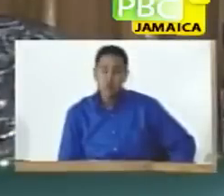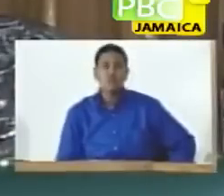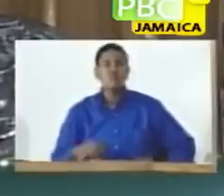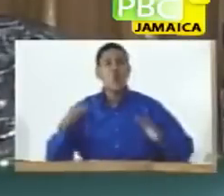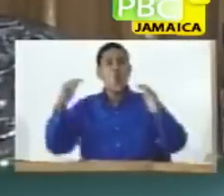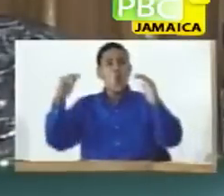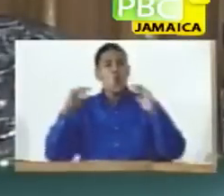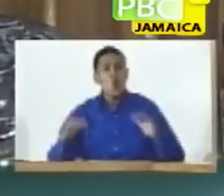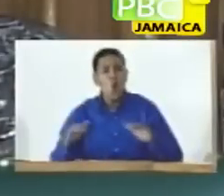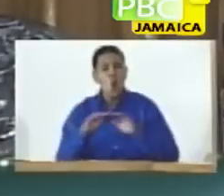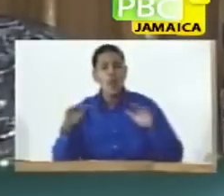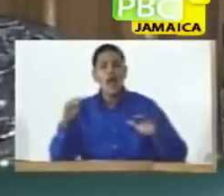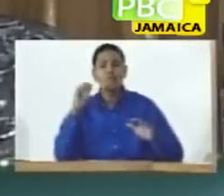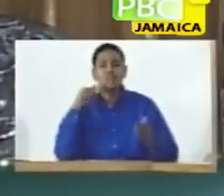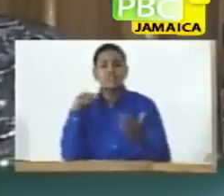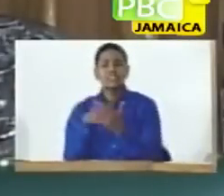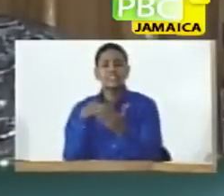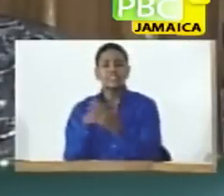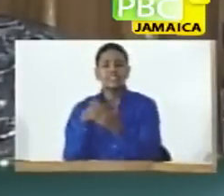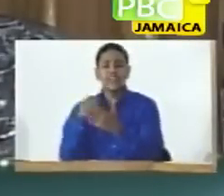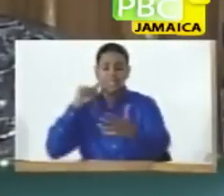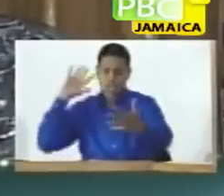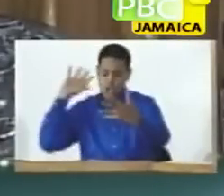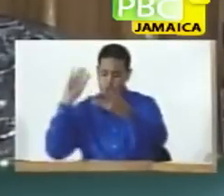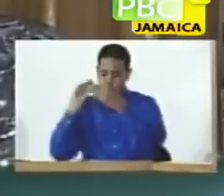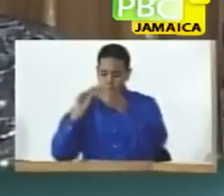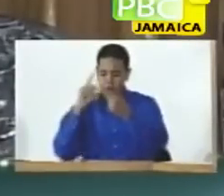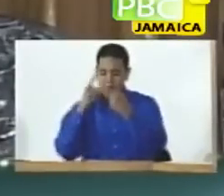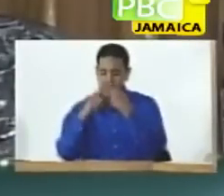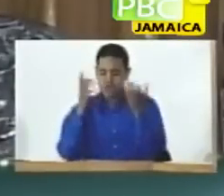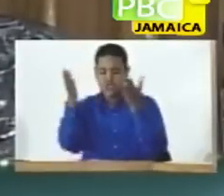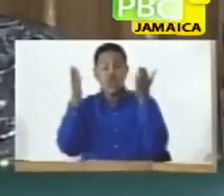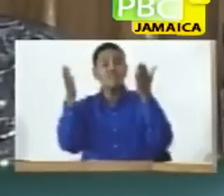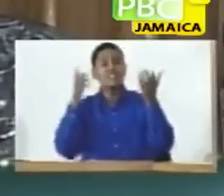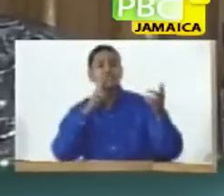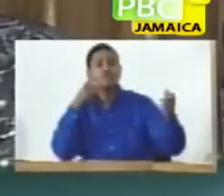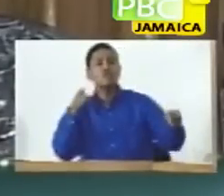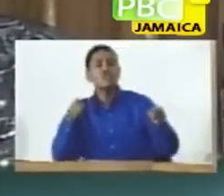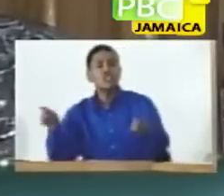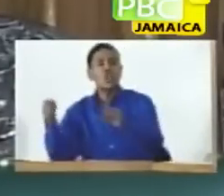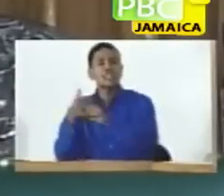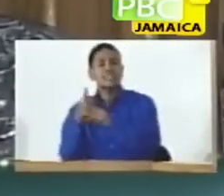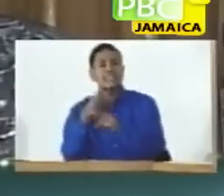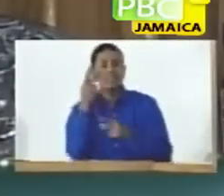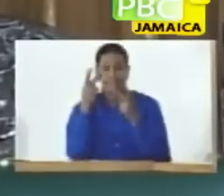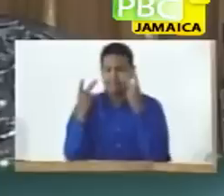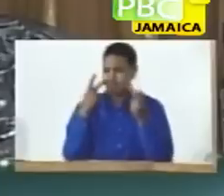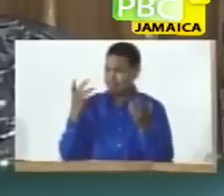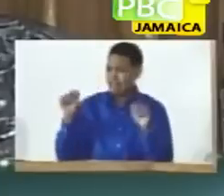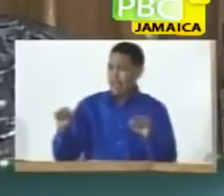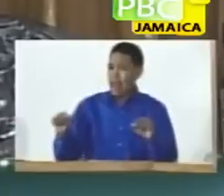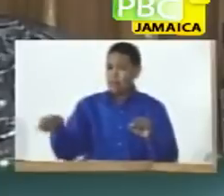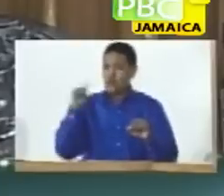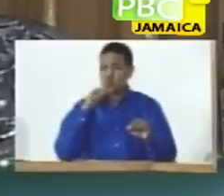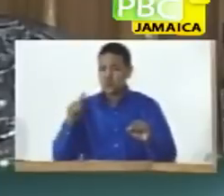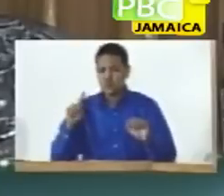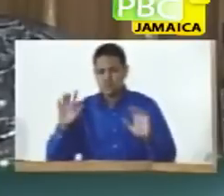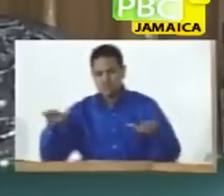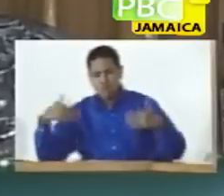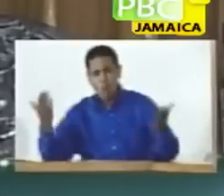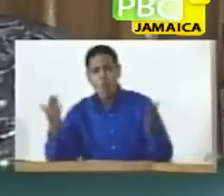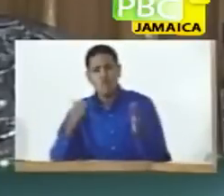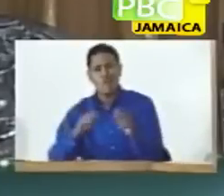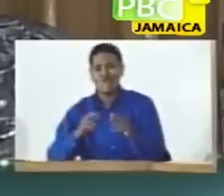Lower levels of debt accumulation and servicing have resulted in the state of being able to redirect